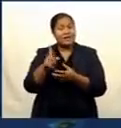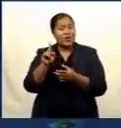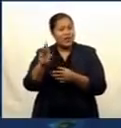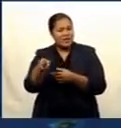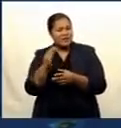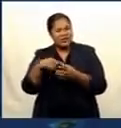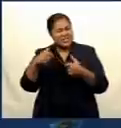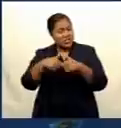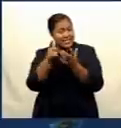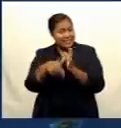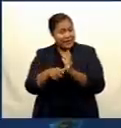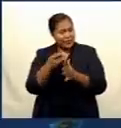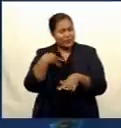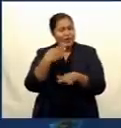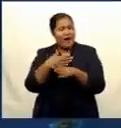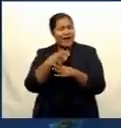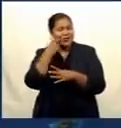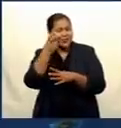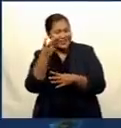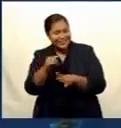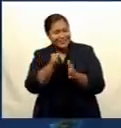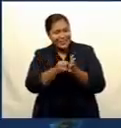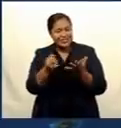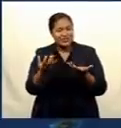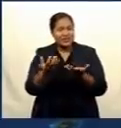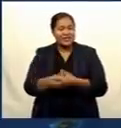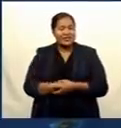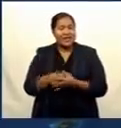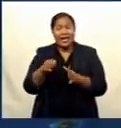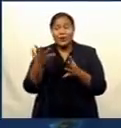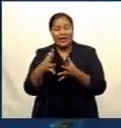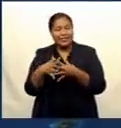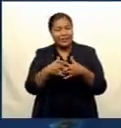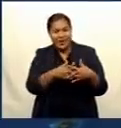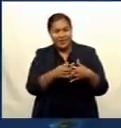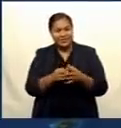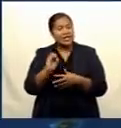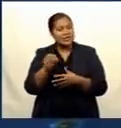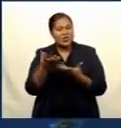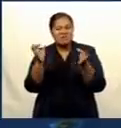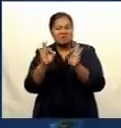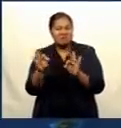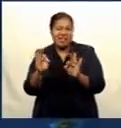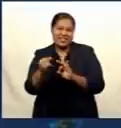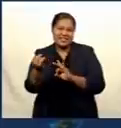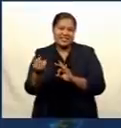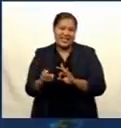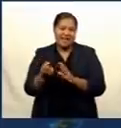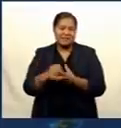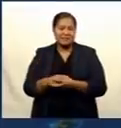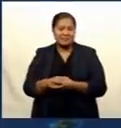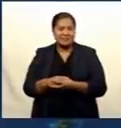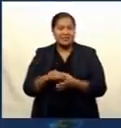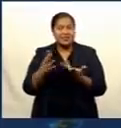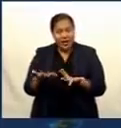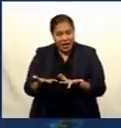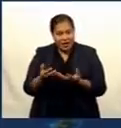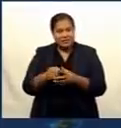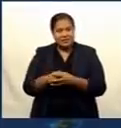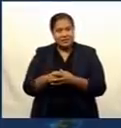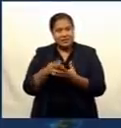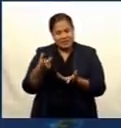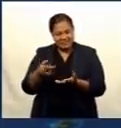worked in the tourism industry in the West, and so he was without income already, and then this tragedy struck